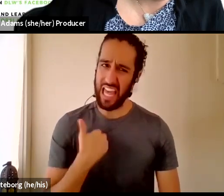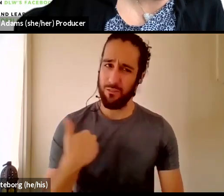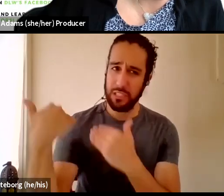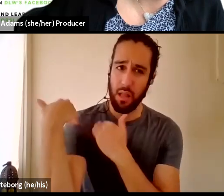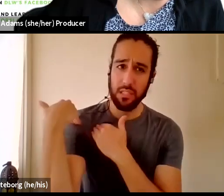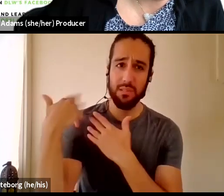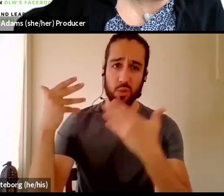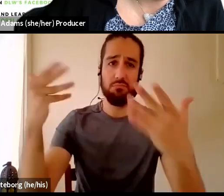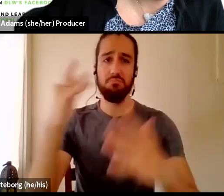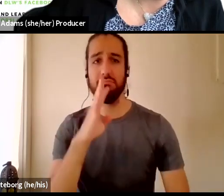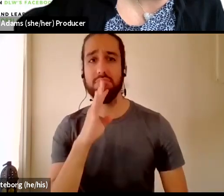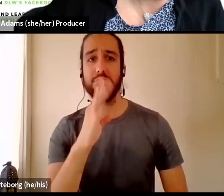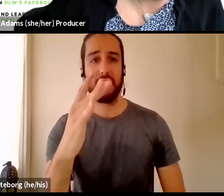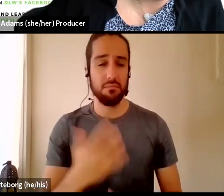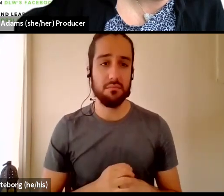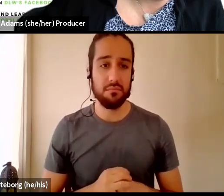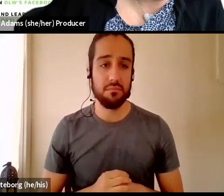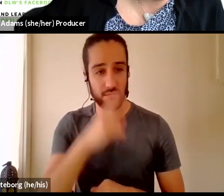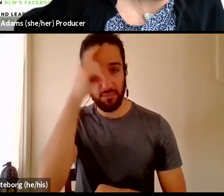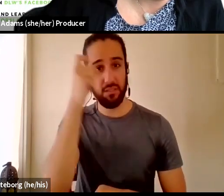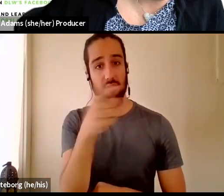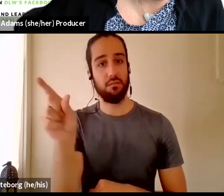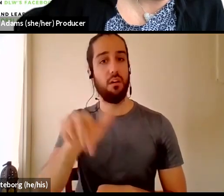because you know all the other people that are